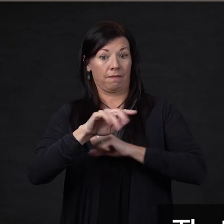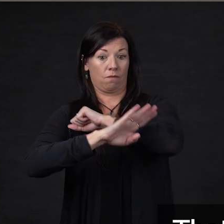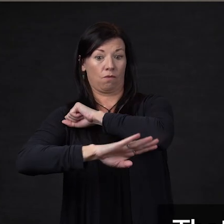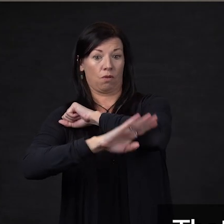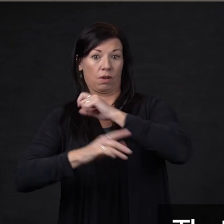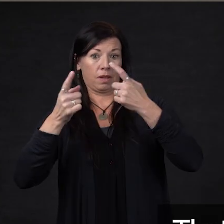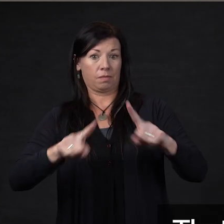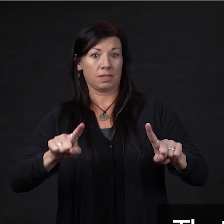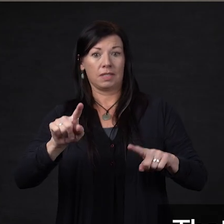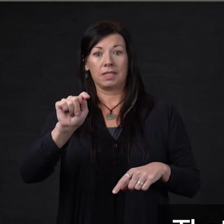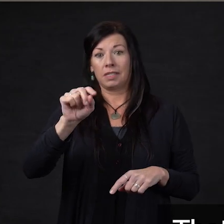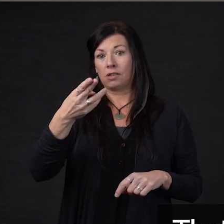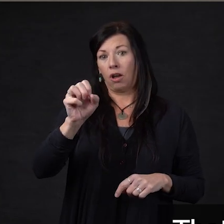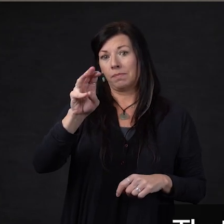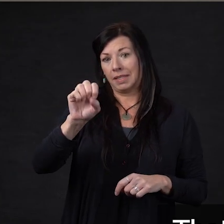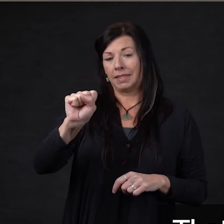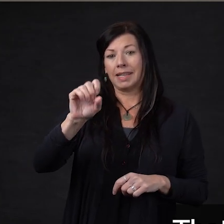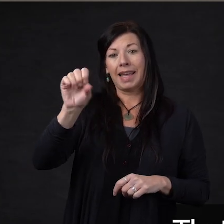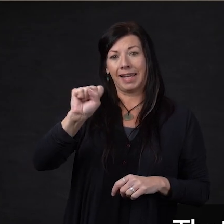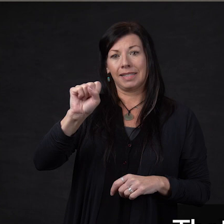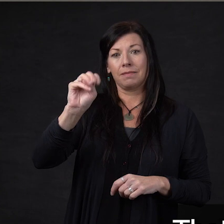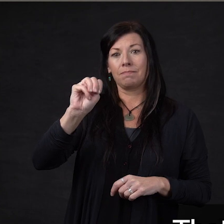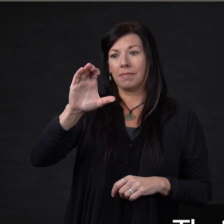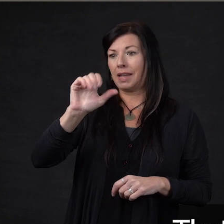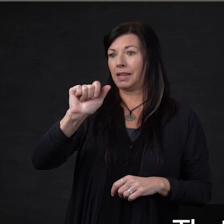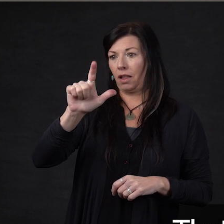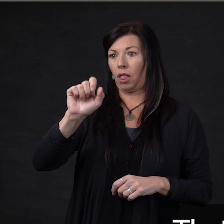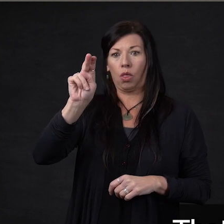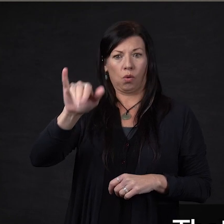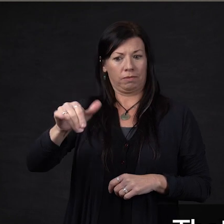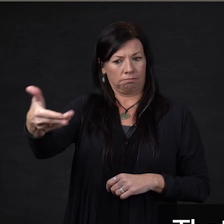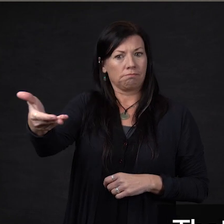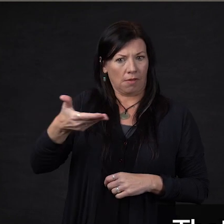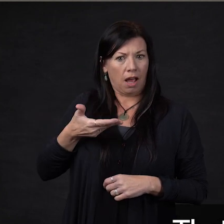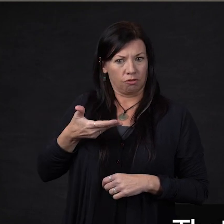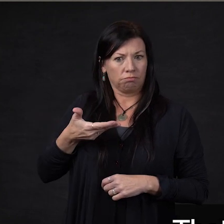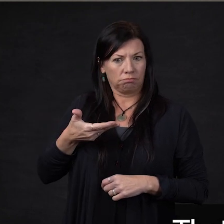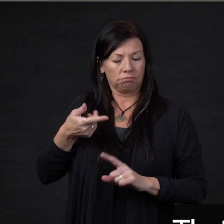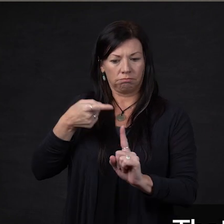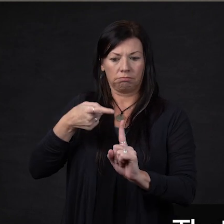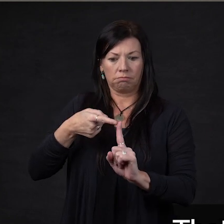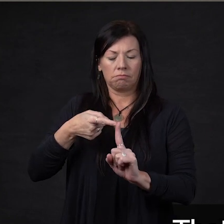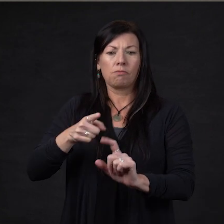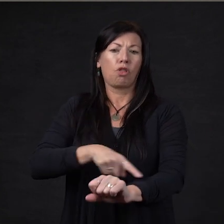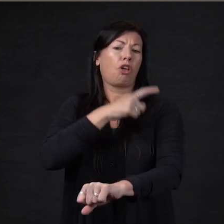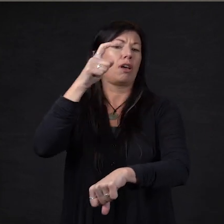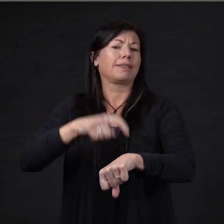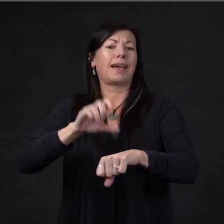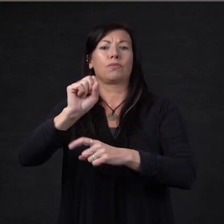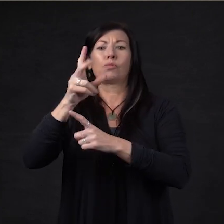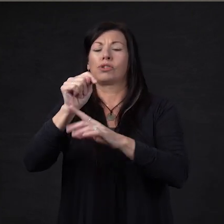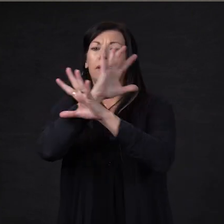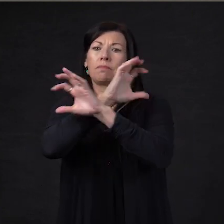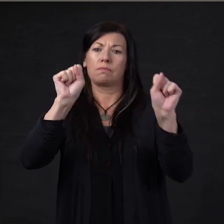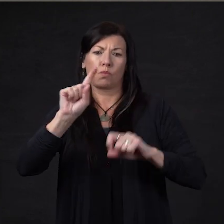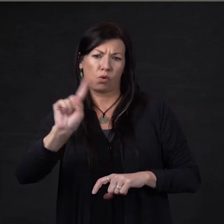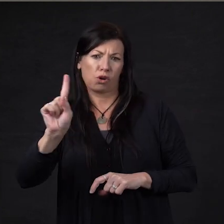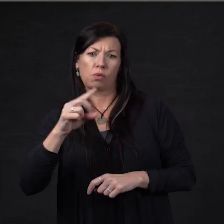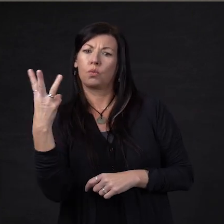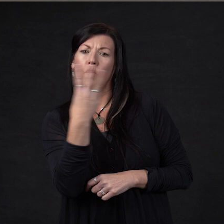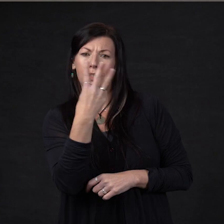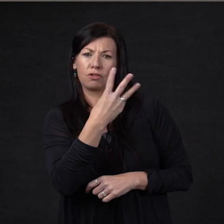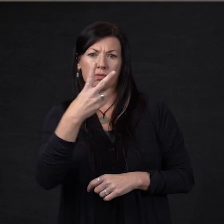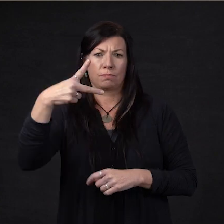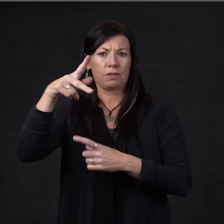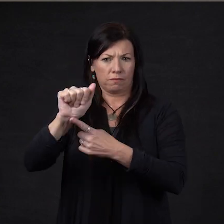McAloney. That fall, Thomas S. McAloney was hired. 2 photos of Superintendent McAloney, one with students. He was a longtime superintendent at